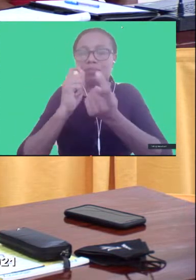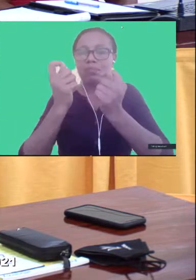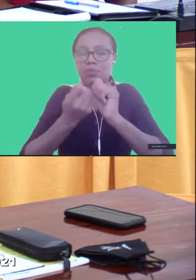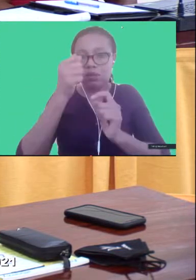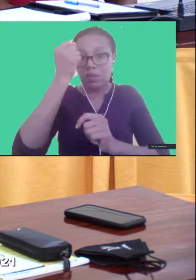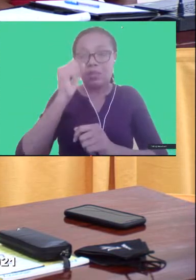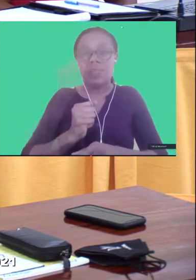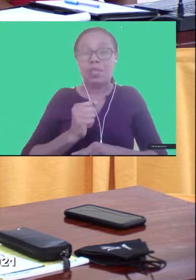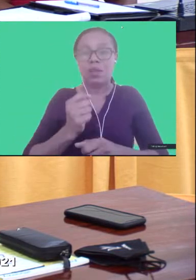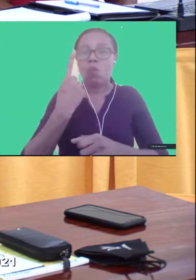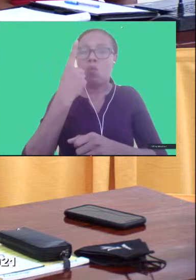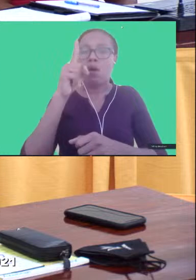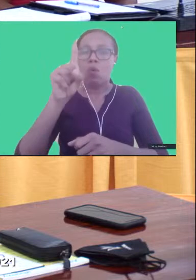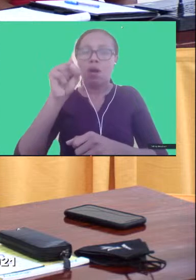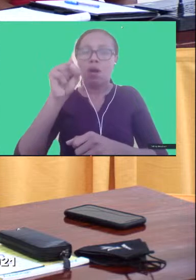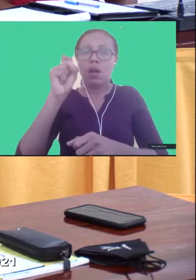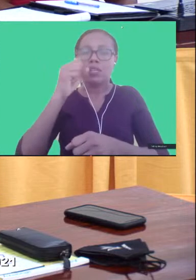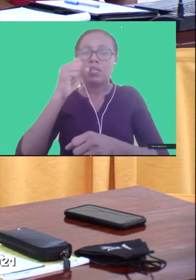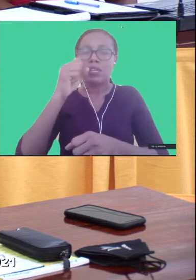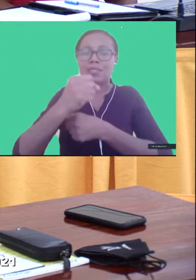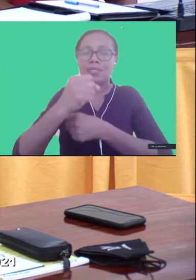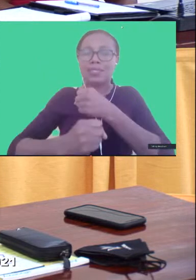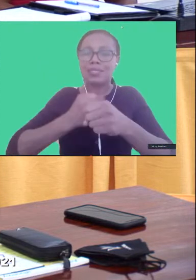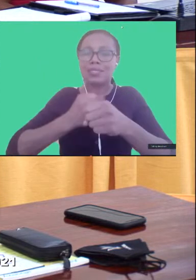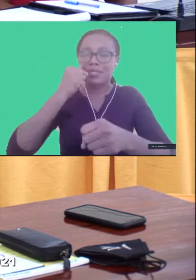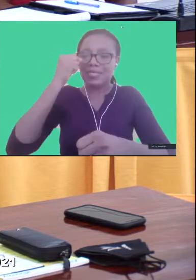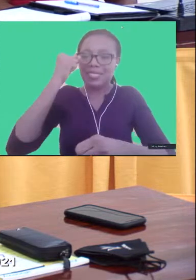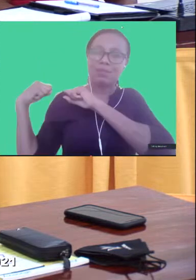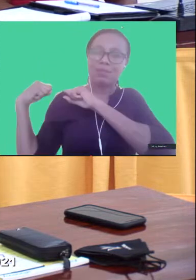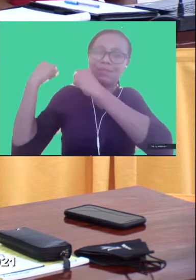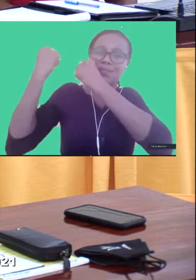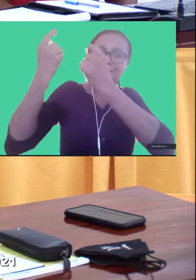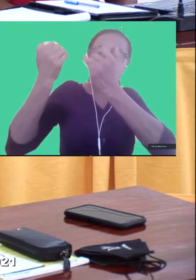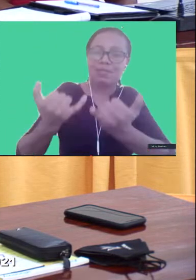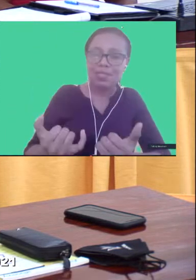in this country on the generation of energy. We are breaking the back